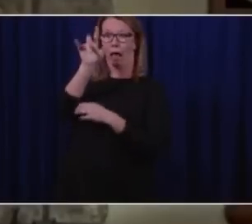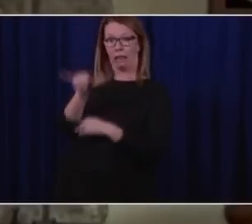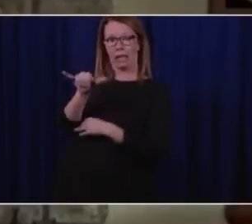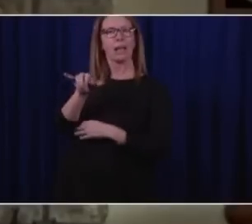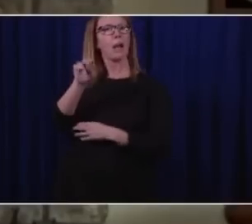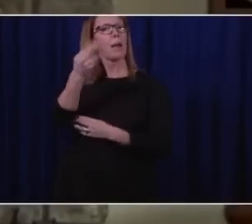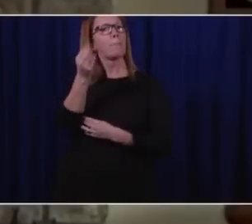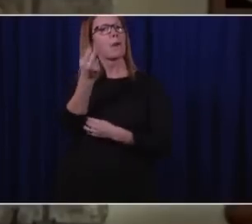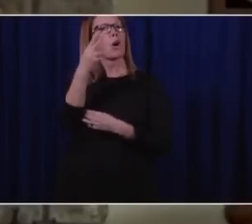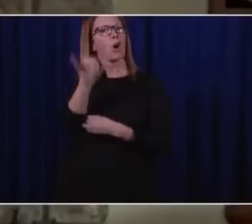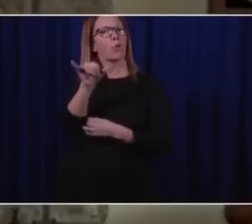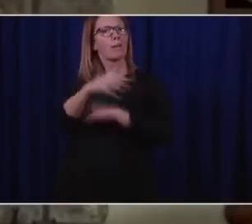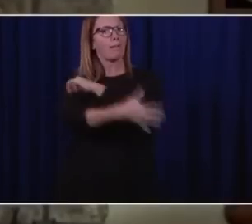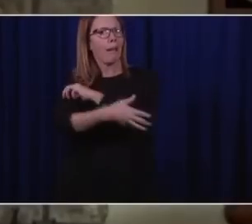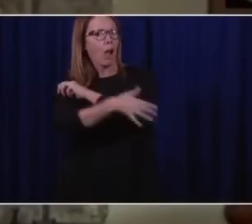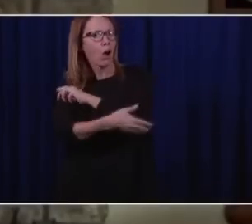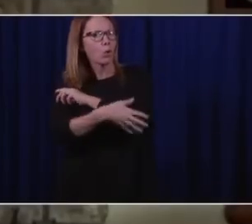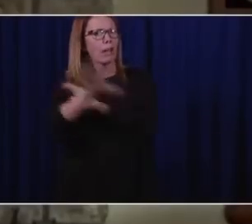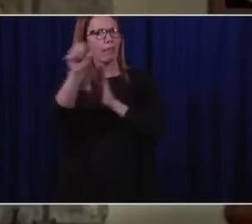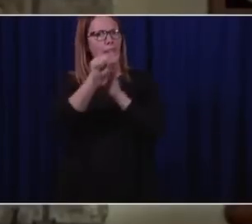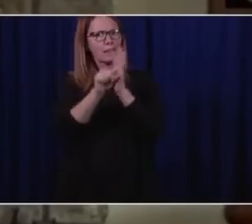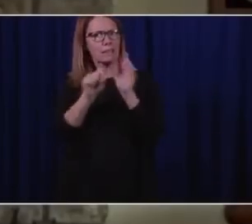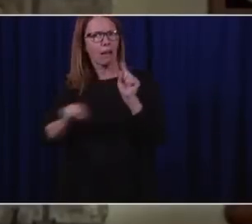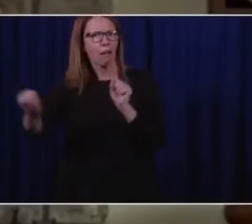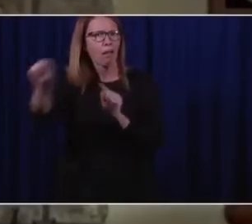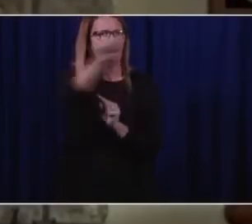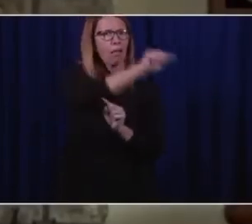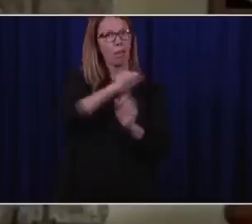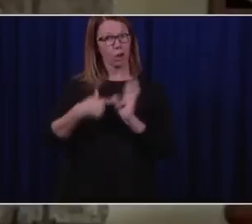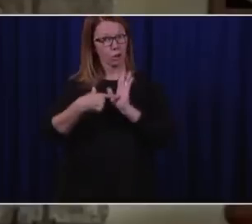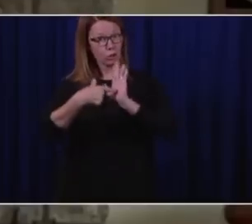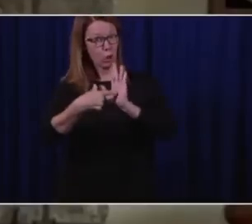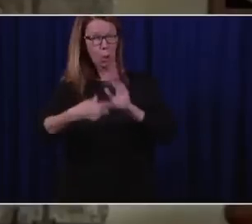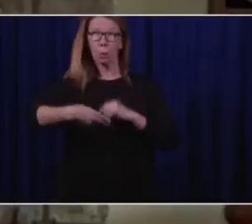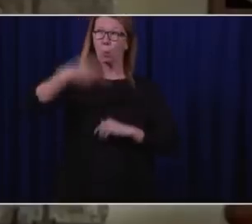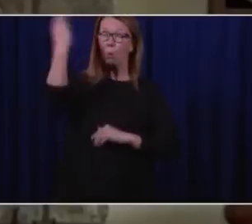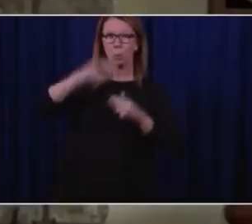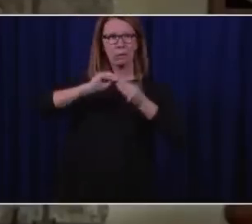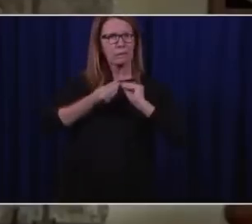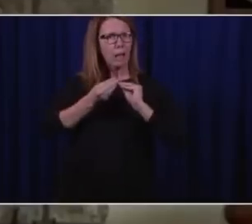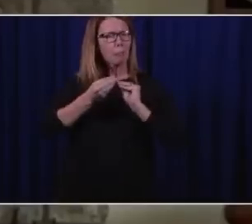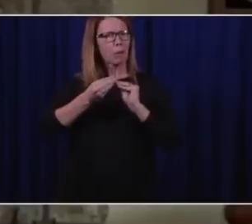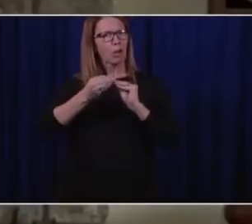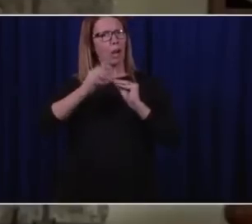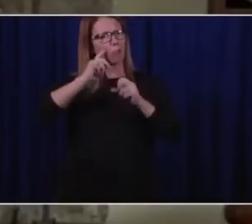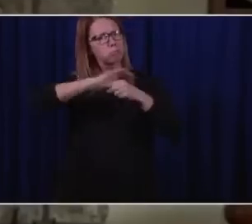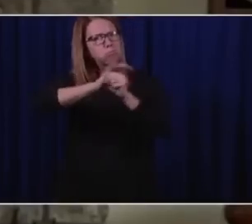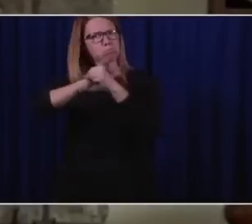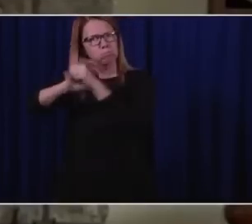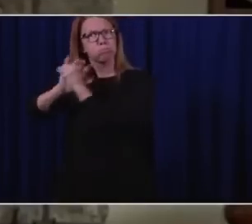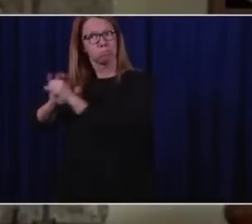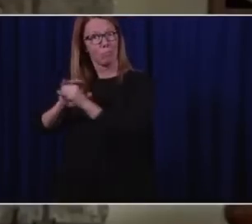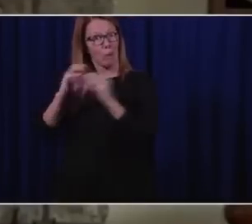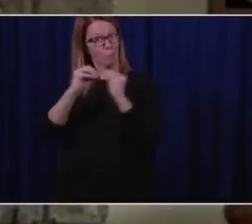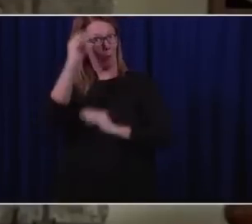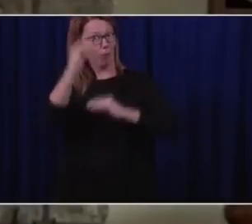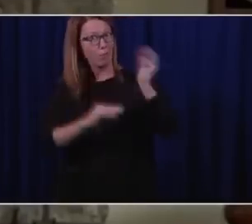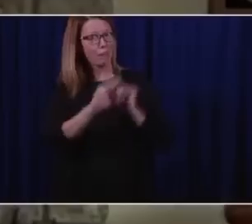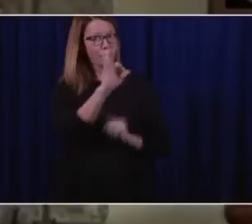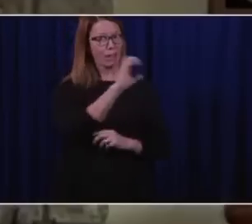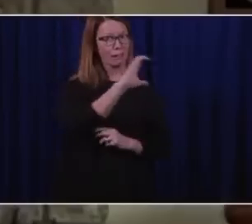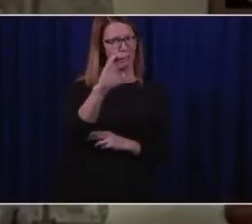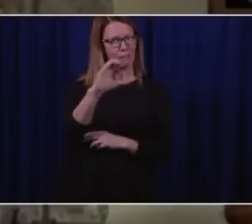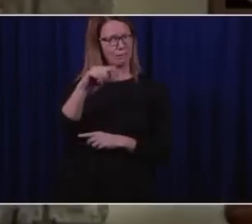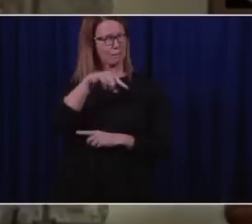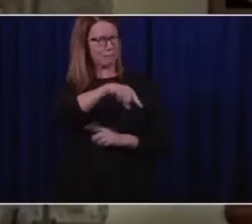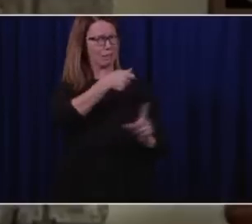County, in the state's latest alert map update, has a higher number of new cases per capita than Franklin County, which has just gone